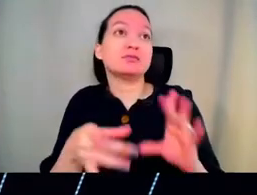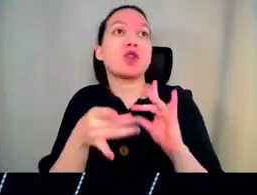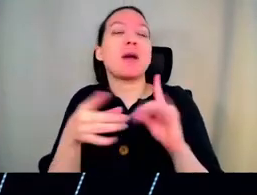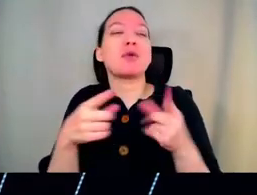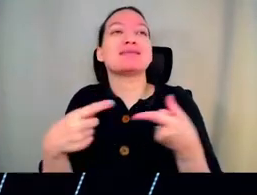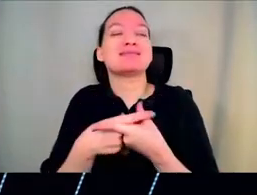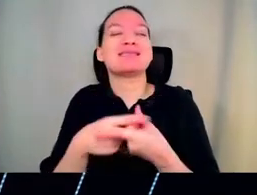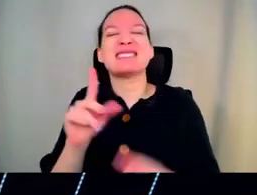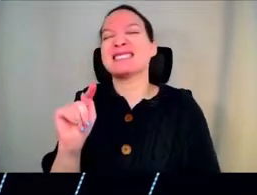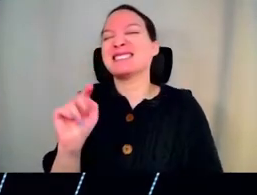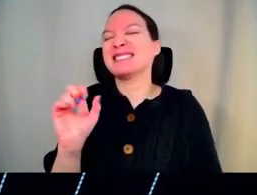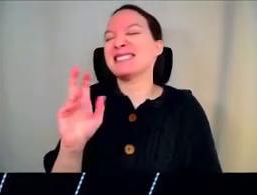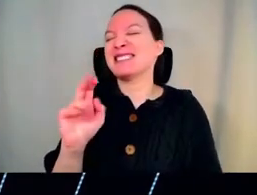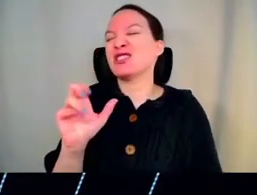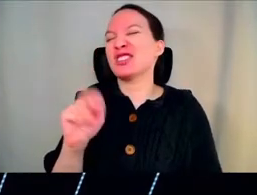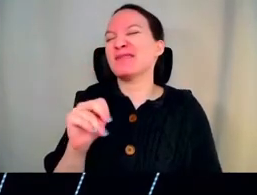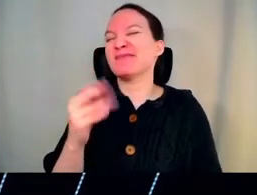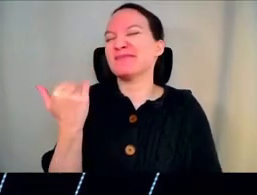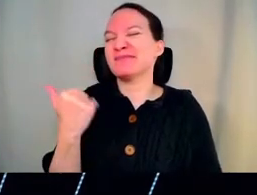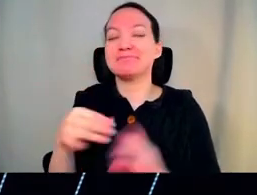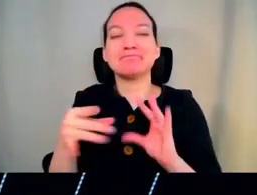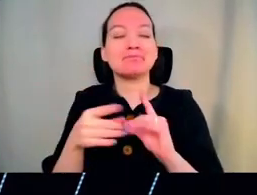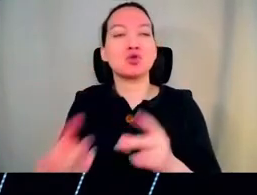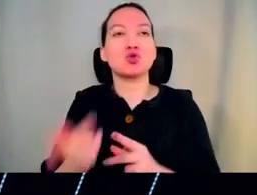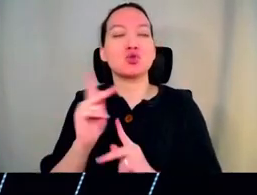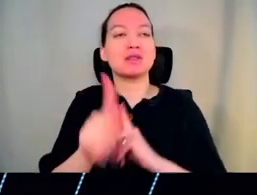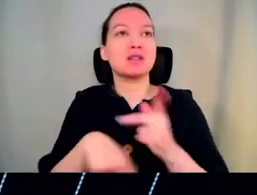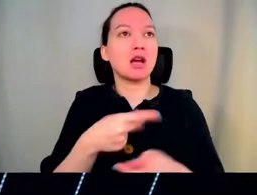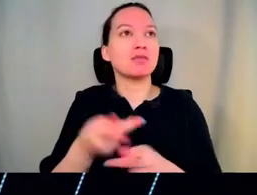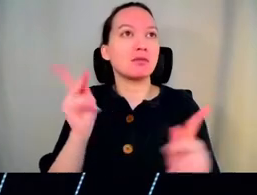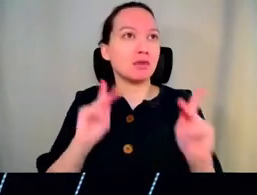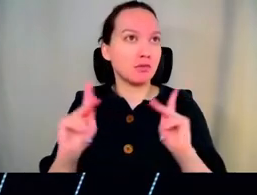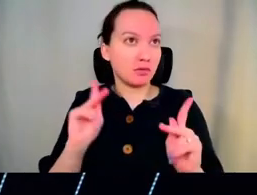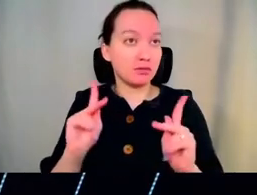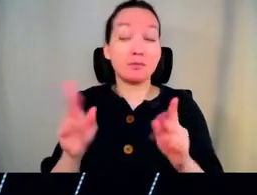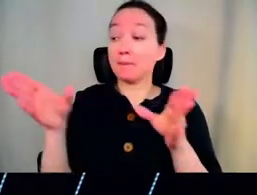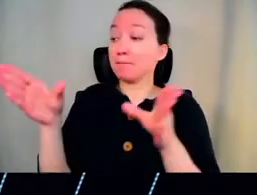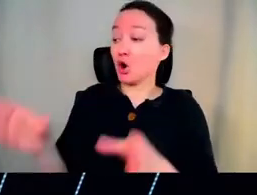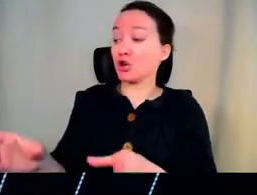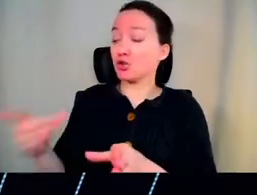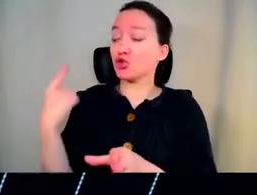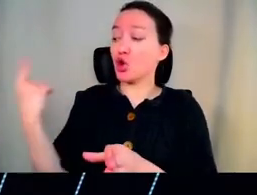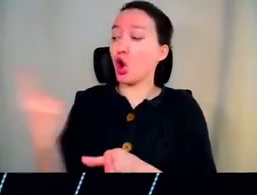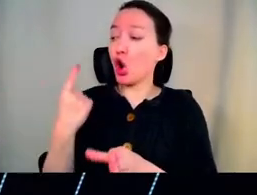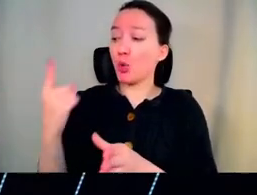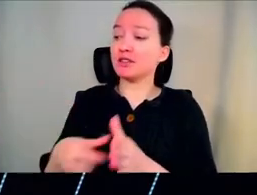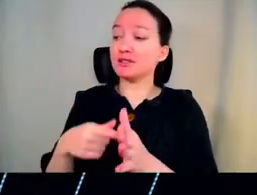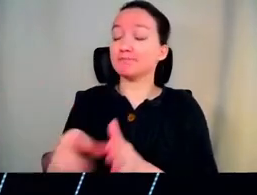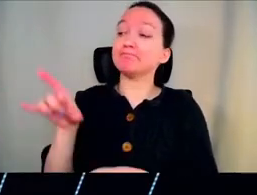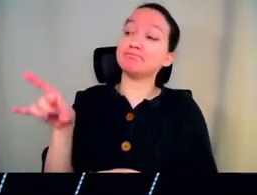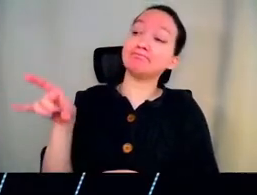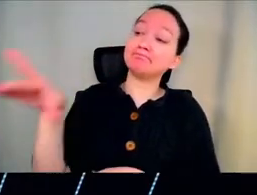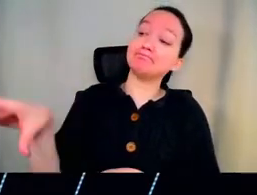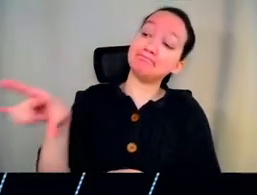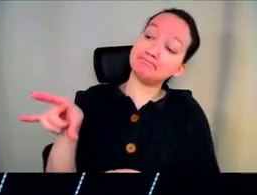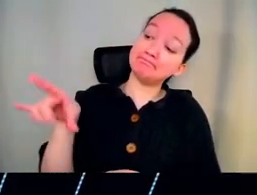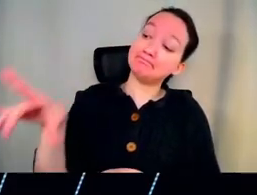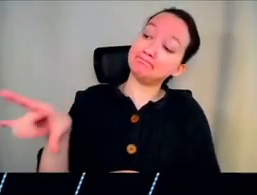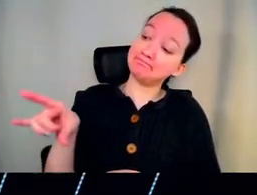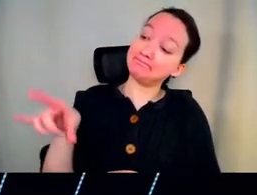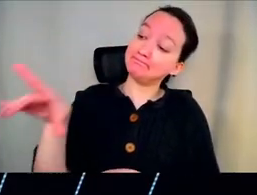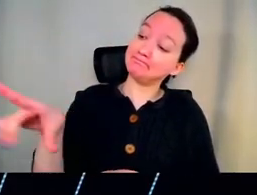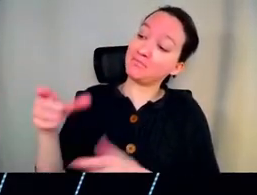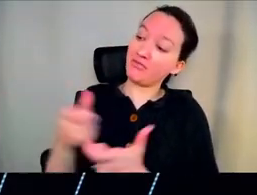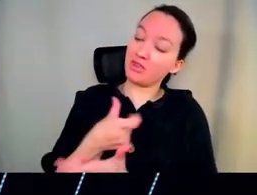tensions earlier. I think what's happening here is there's two kinds of people. There's the kind of person that always throws in their two cents about everything.